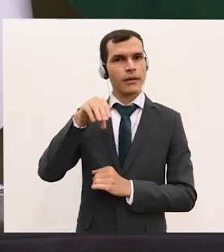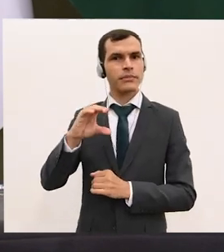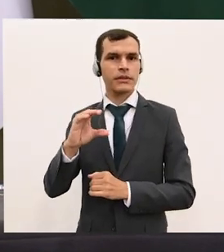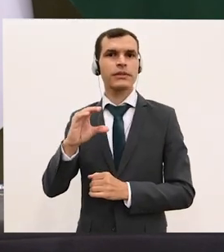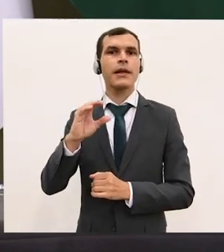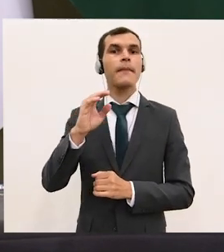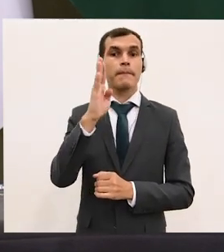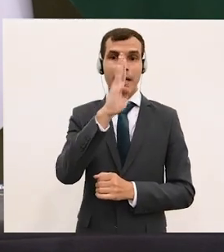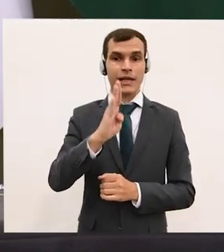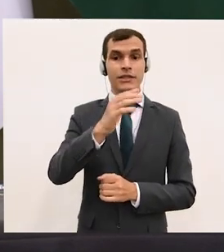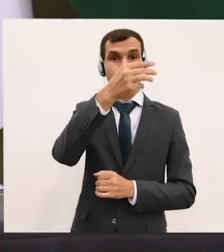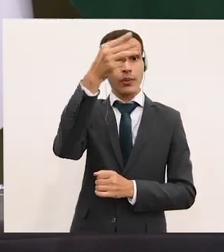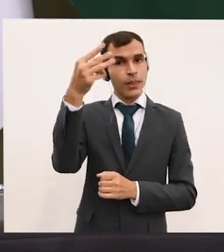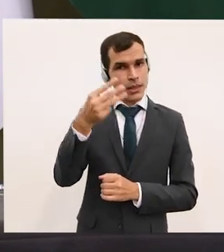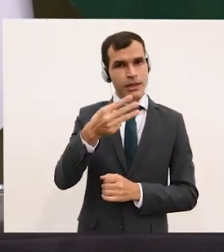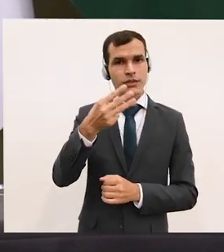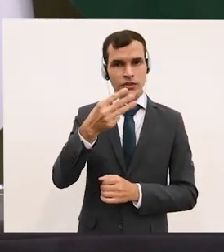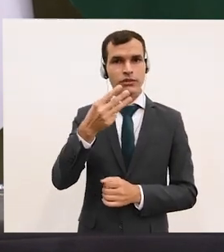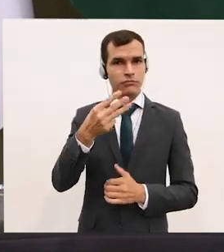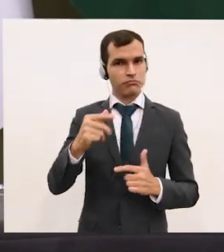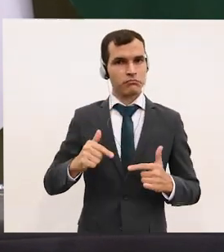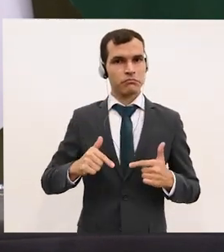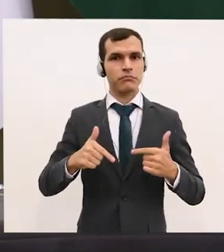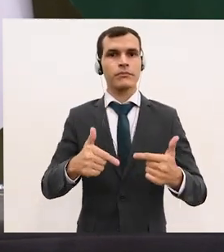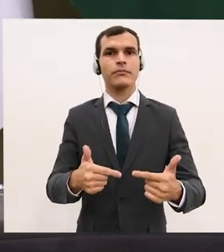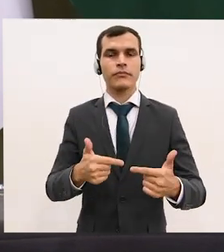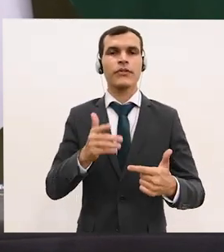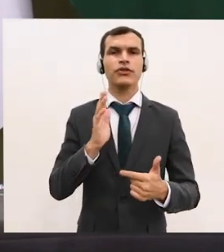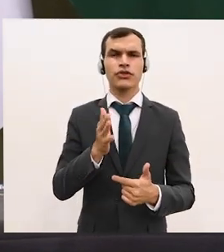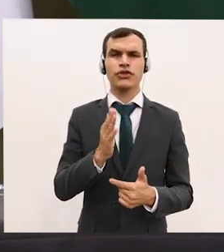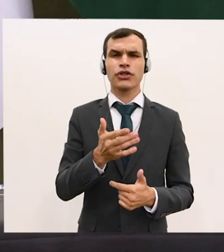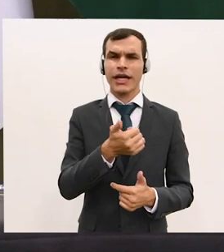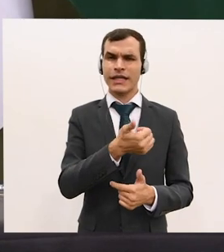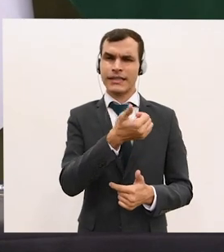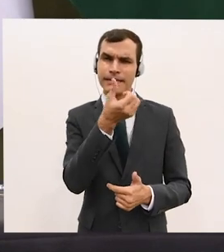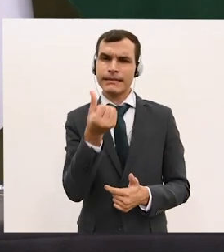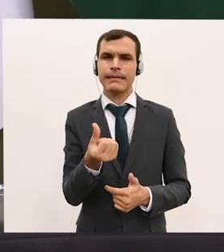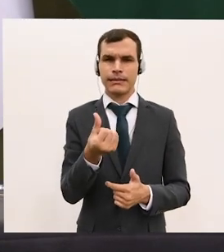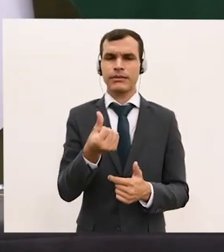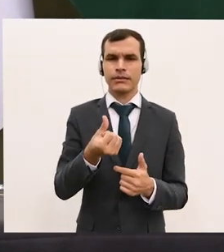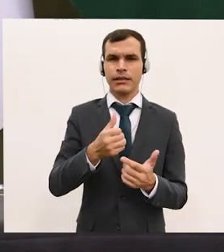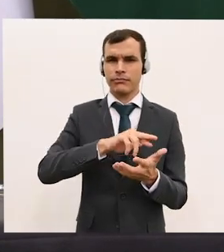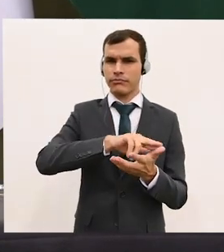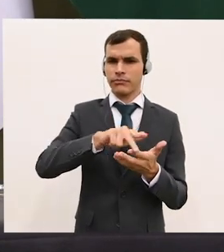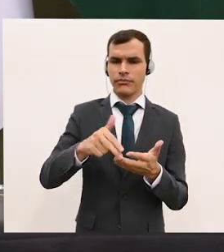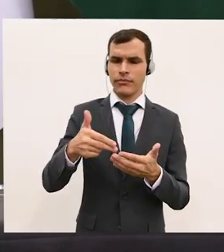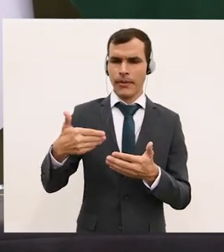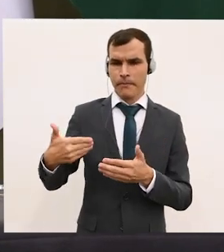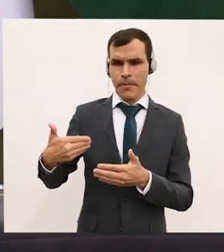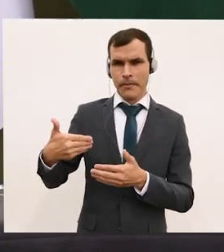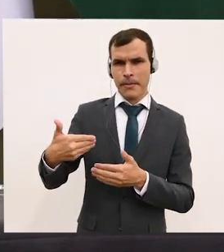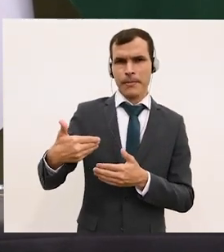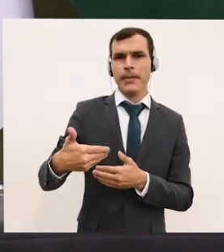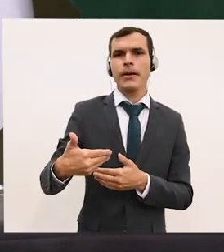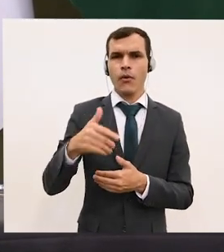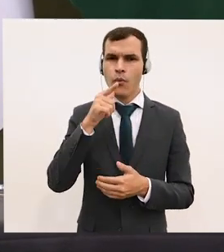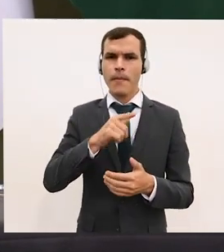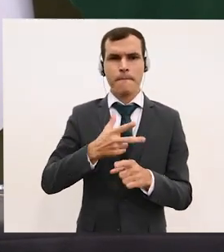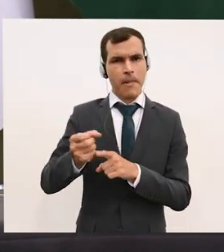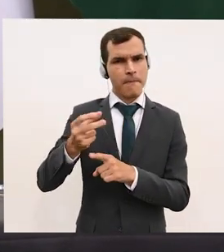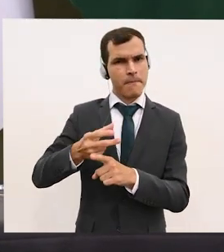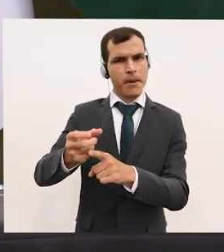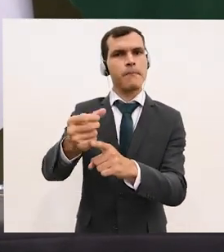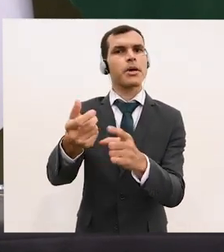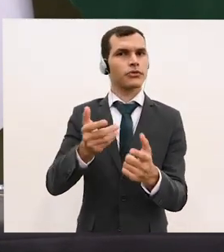defending 17, and it has won many, including very lately. I like to talk about the